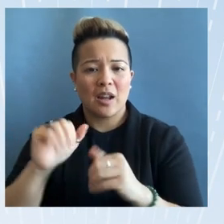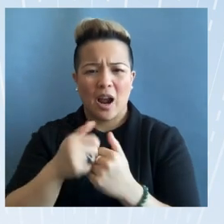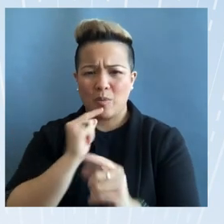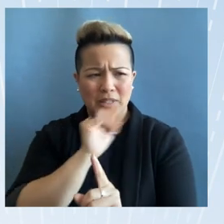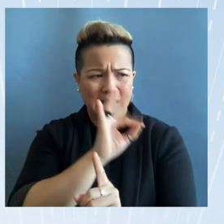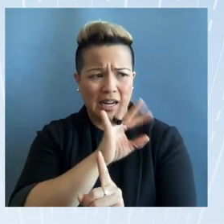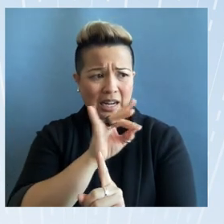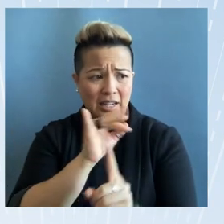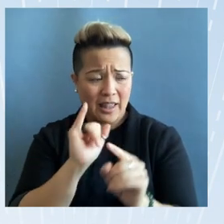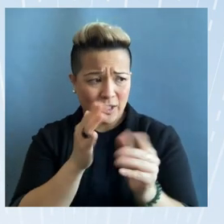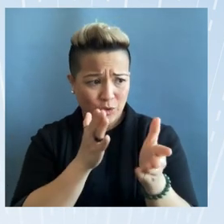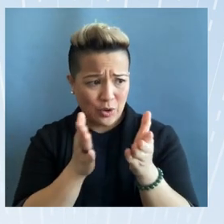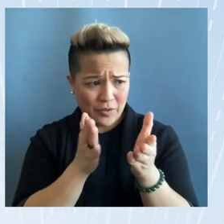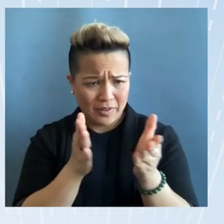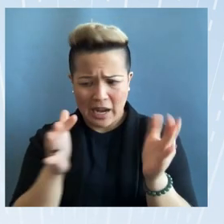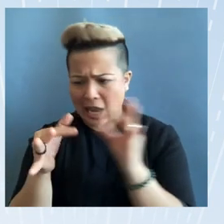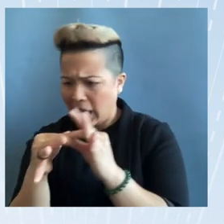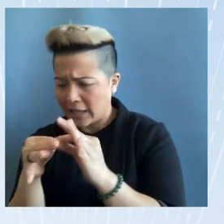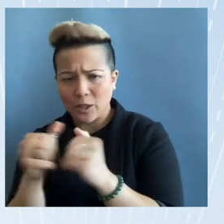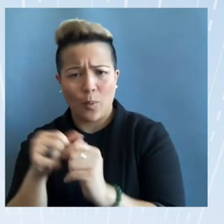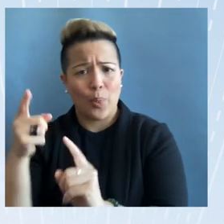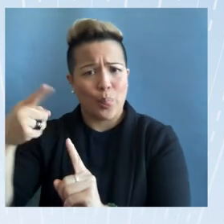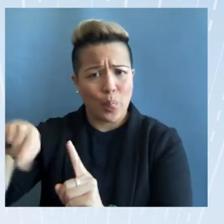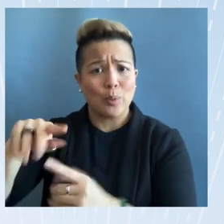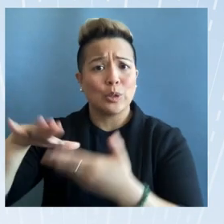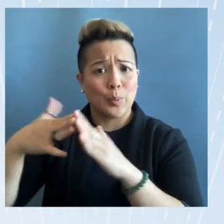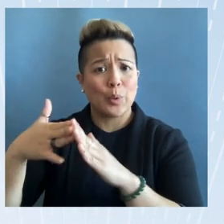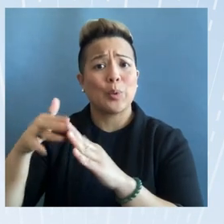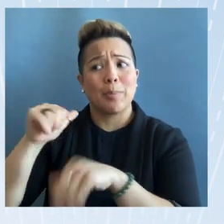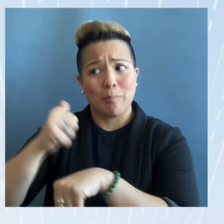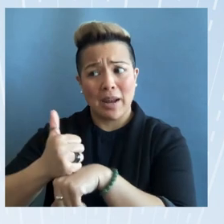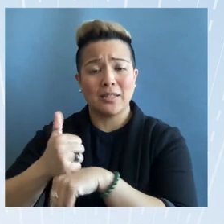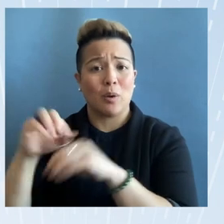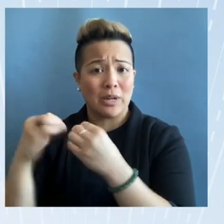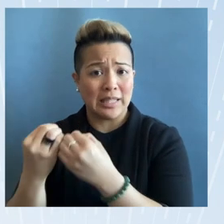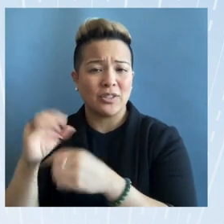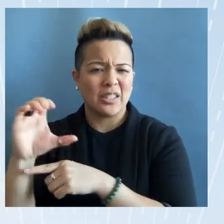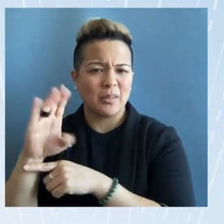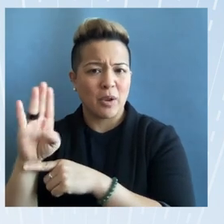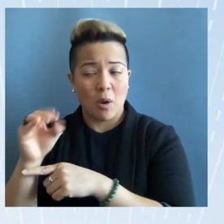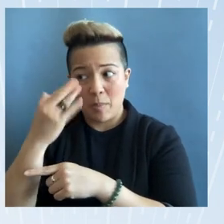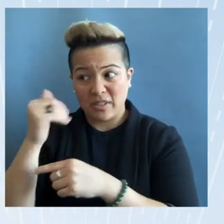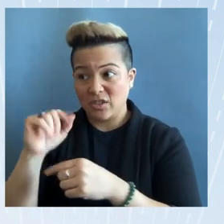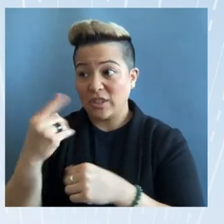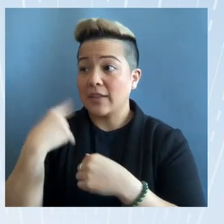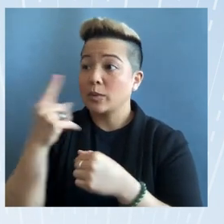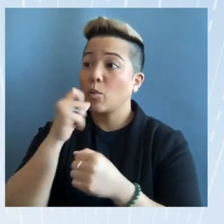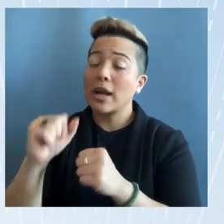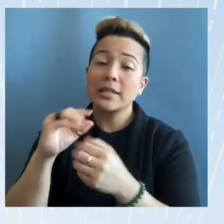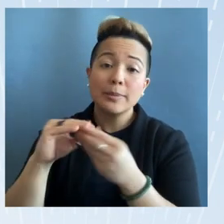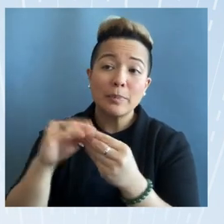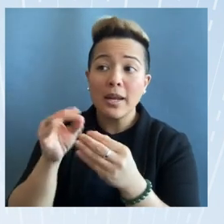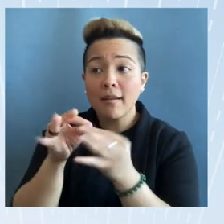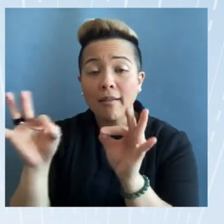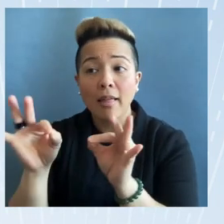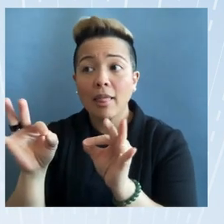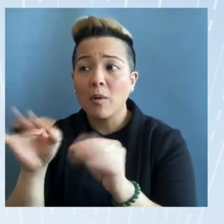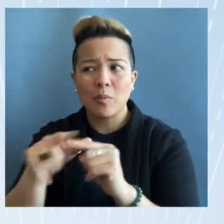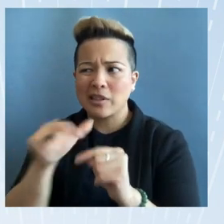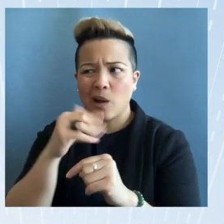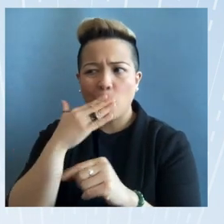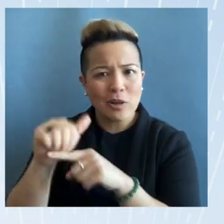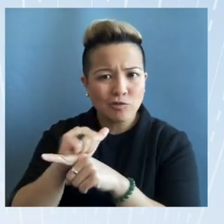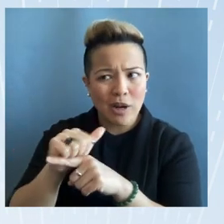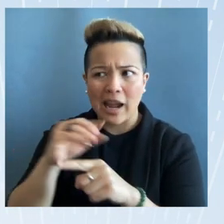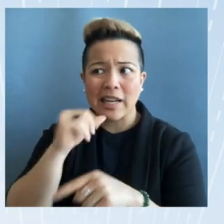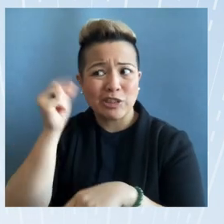service connecting with those community-based organizations? Because just having someone who speaks the language but is not well-trained or understand the